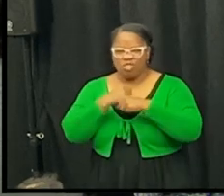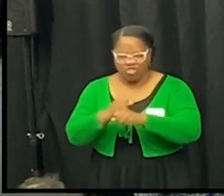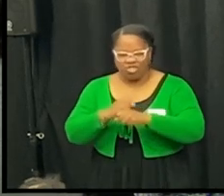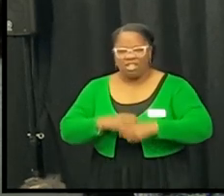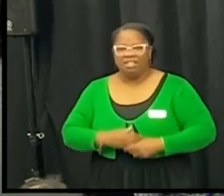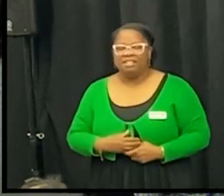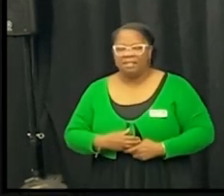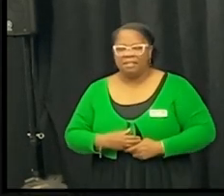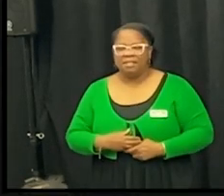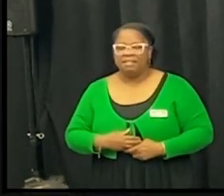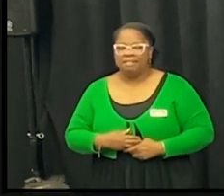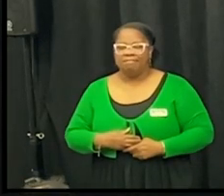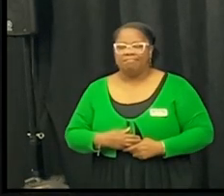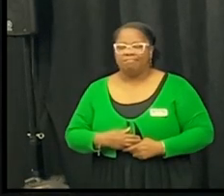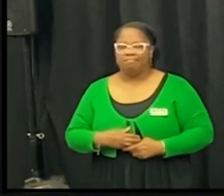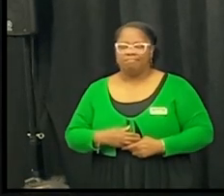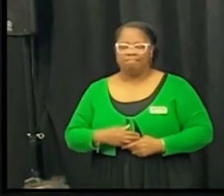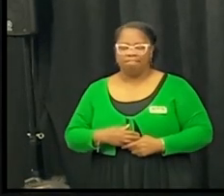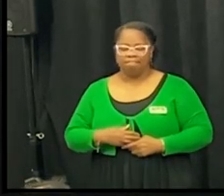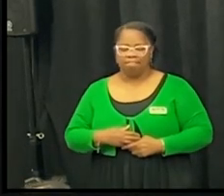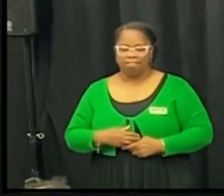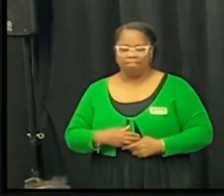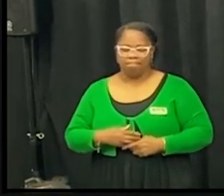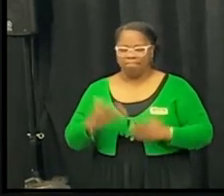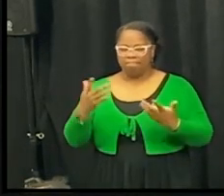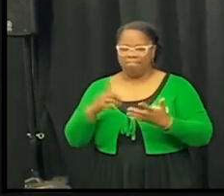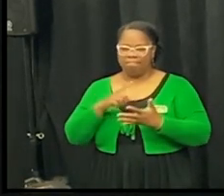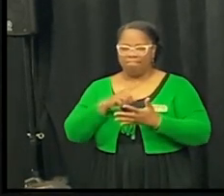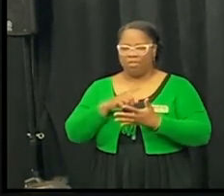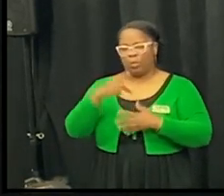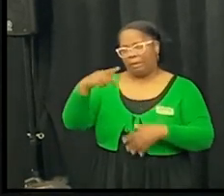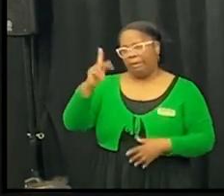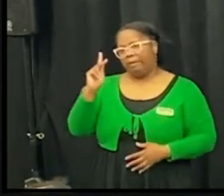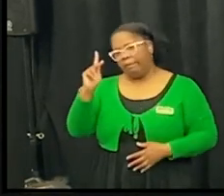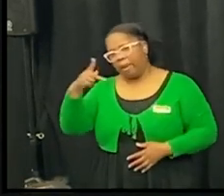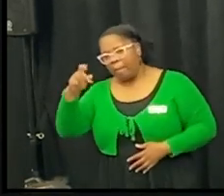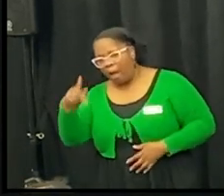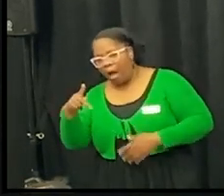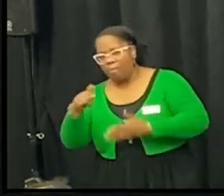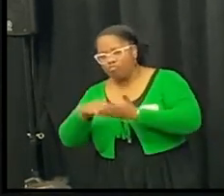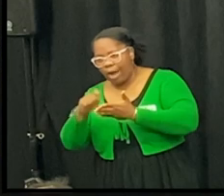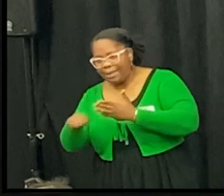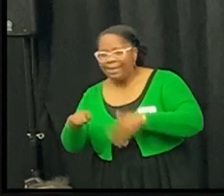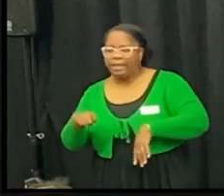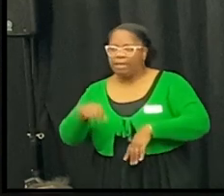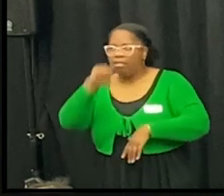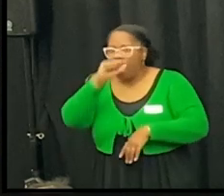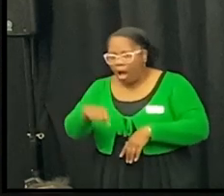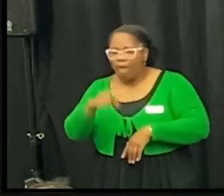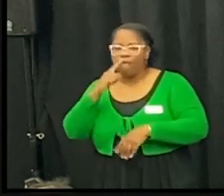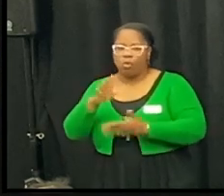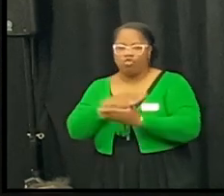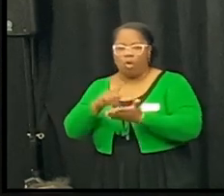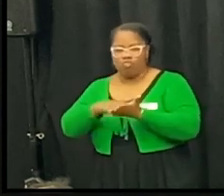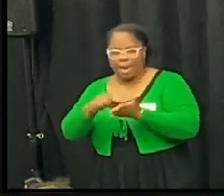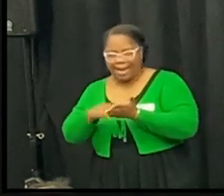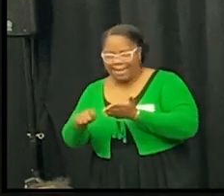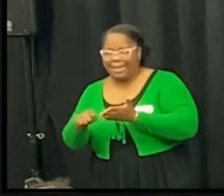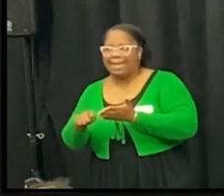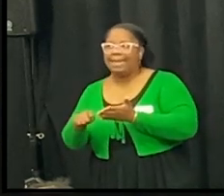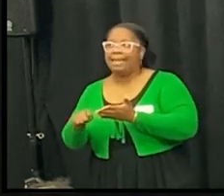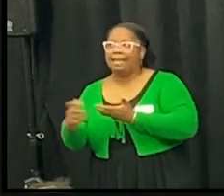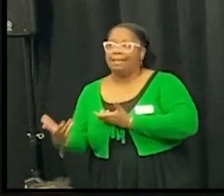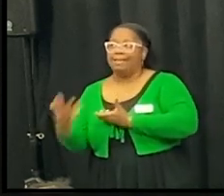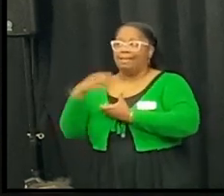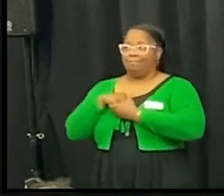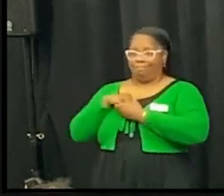So I had all those, you know, the sort of K-pop writing and just songwriting, love for songwriting, and I brought it to